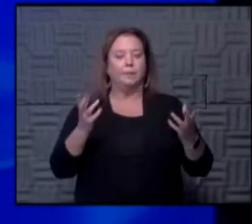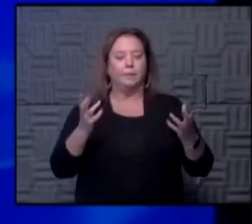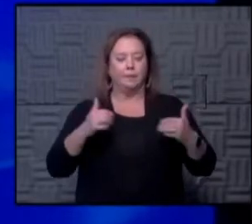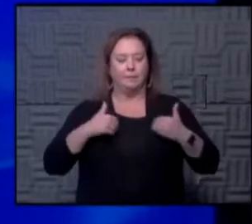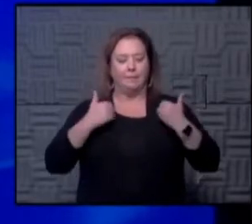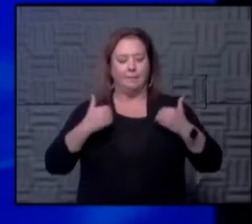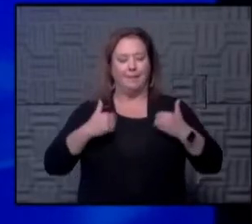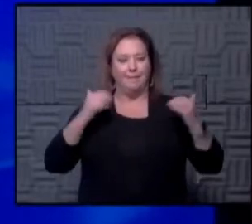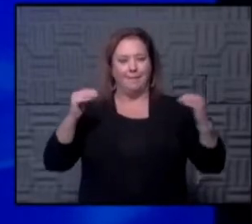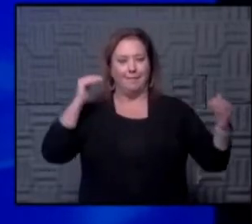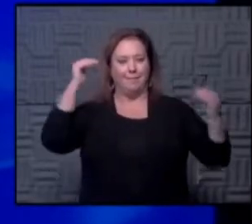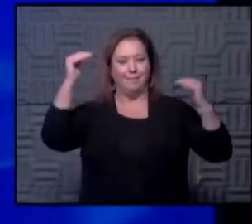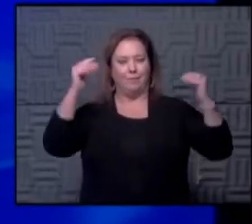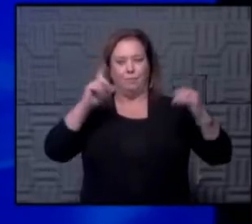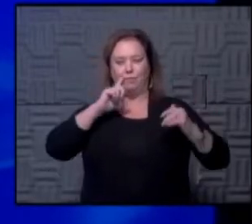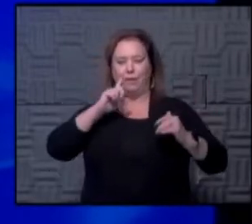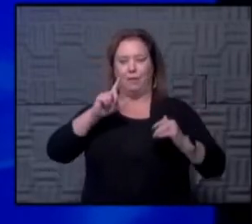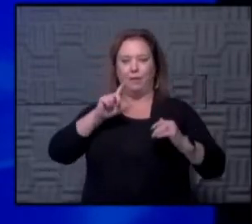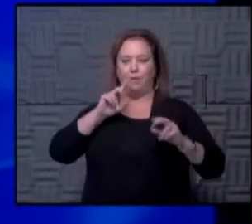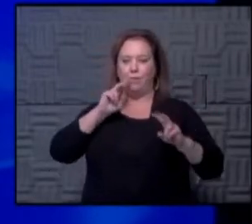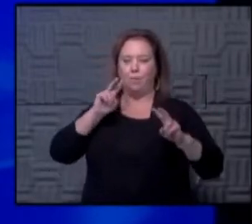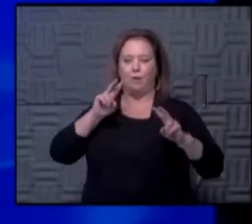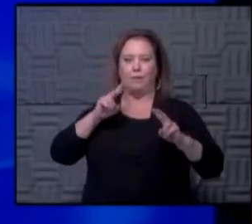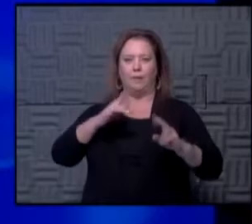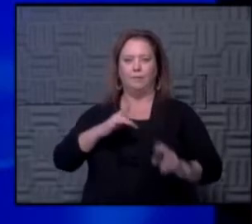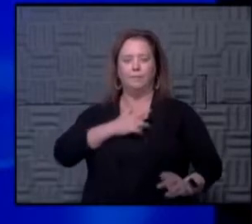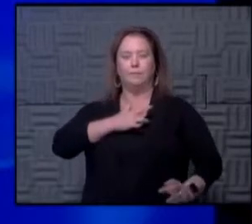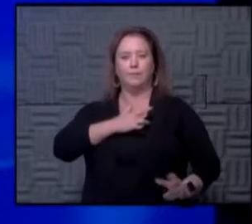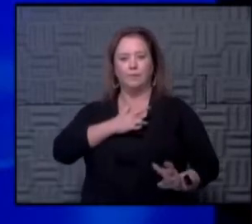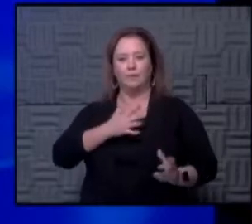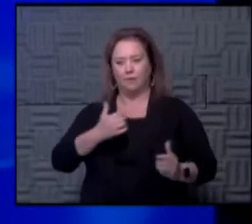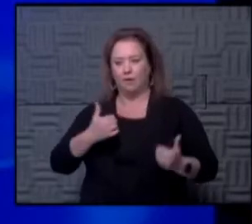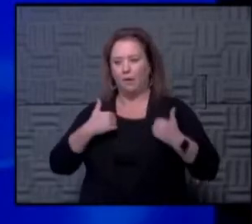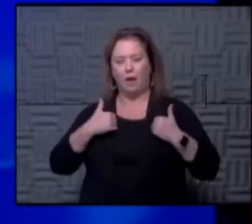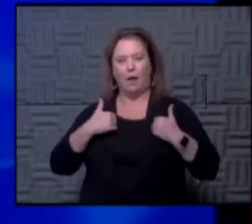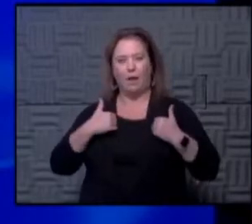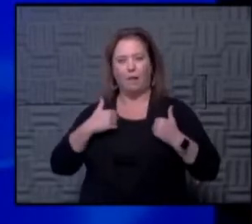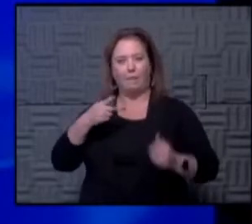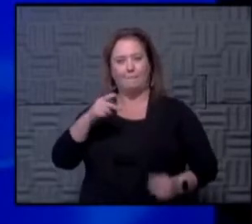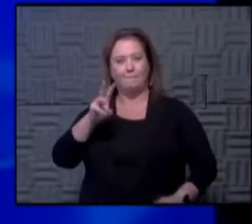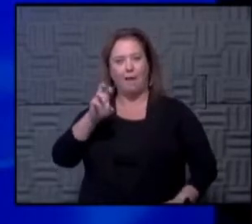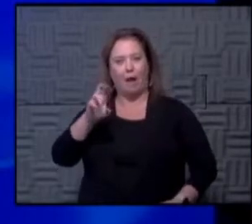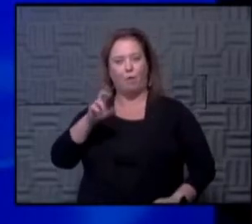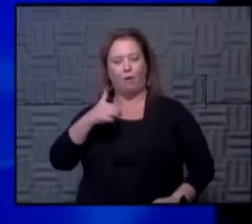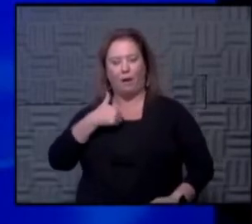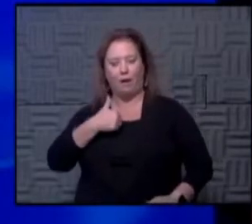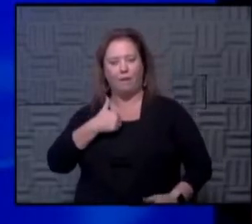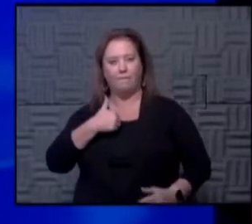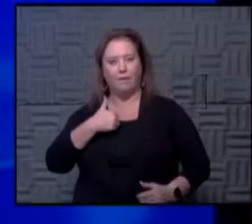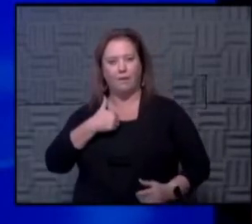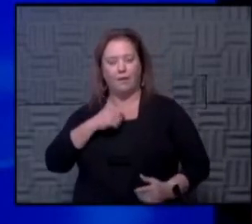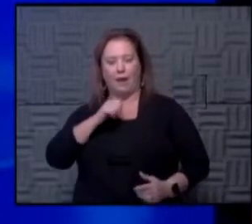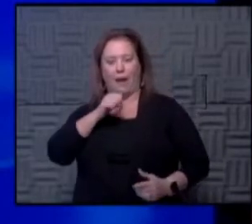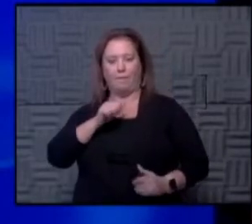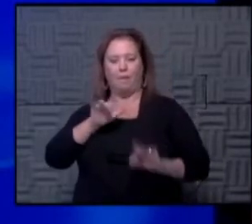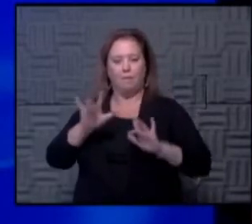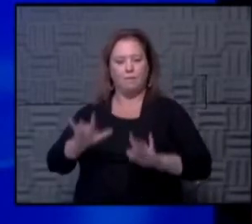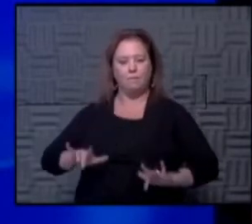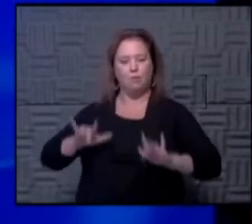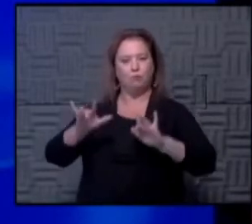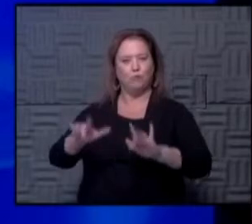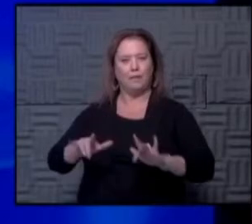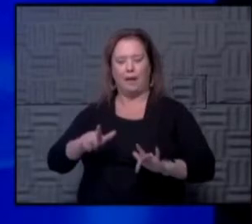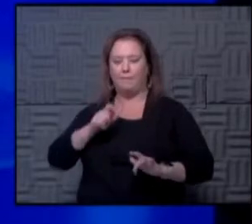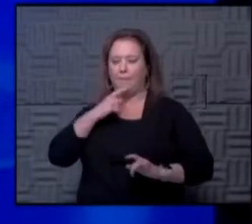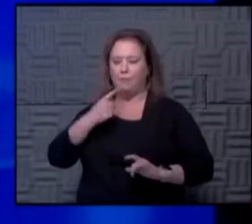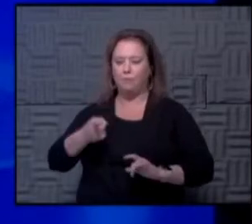these young adults really watch that sink in. Hey, wait a minute, I have something I can do. I am not sort of at the mercy of all this. I'm not